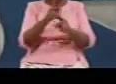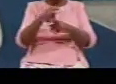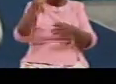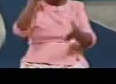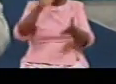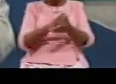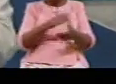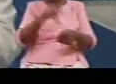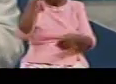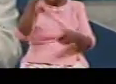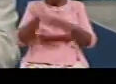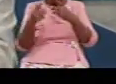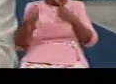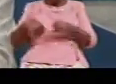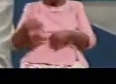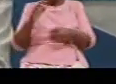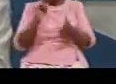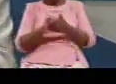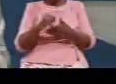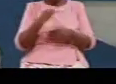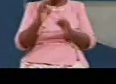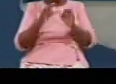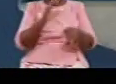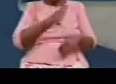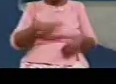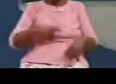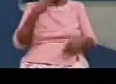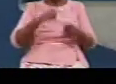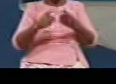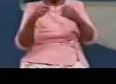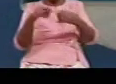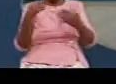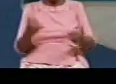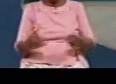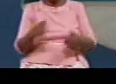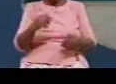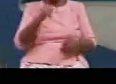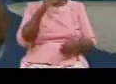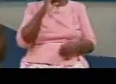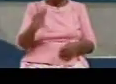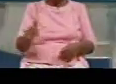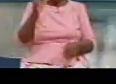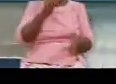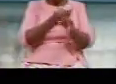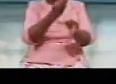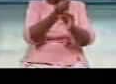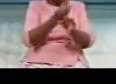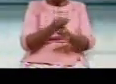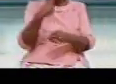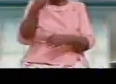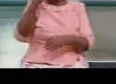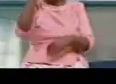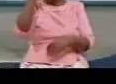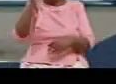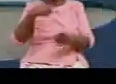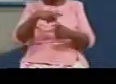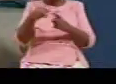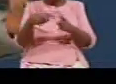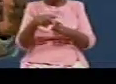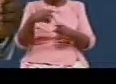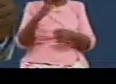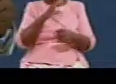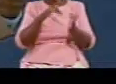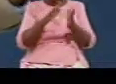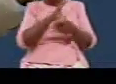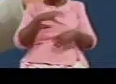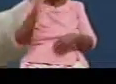your heart, if Christ were to come now, you'll not be found faithful. Who knows when the Lord will come? If